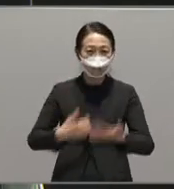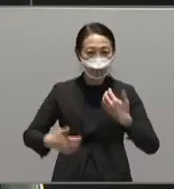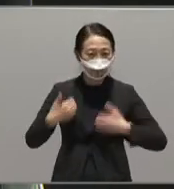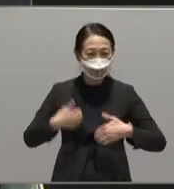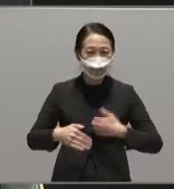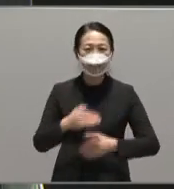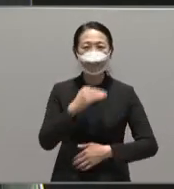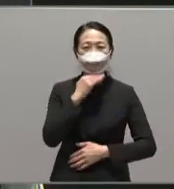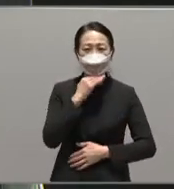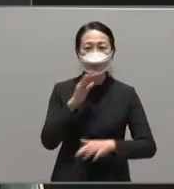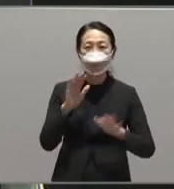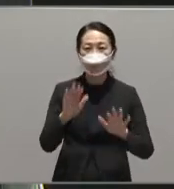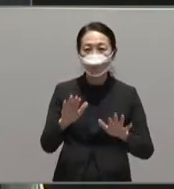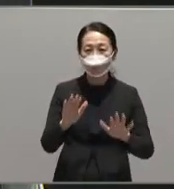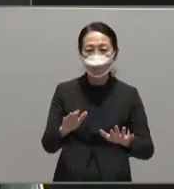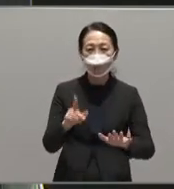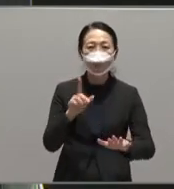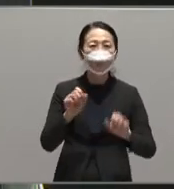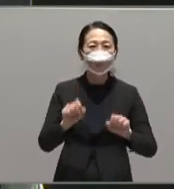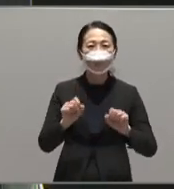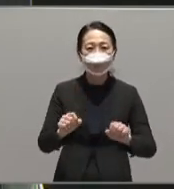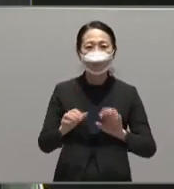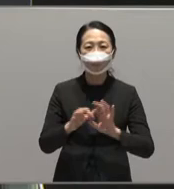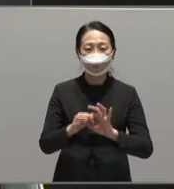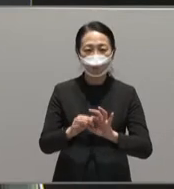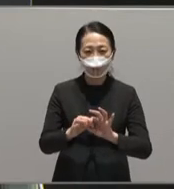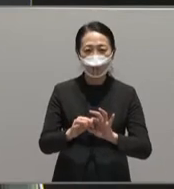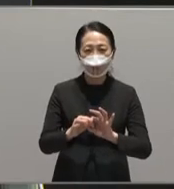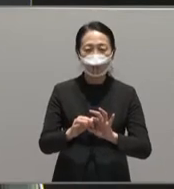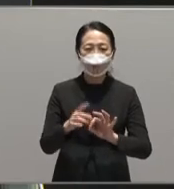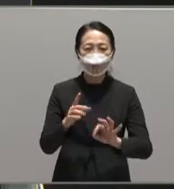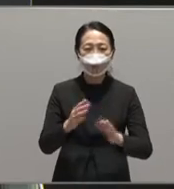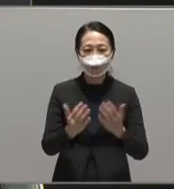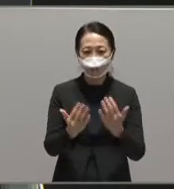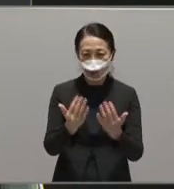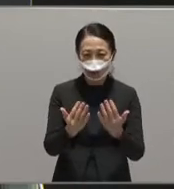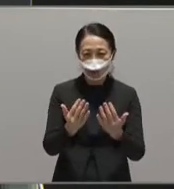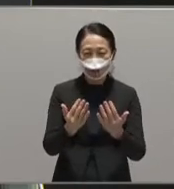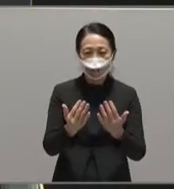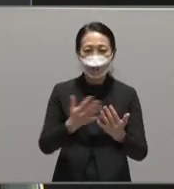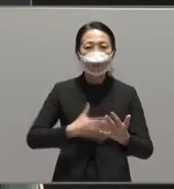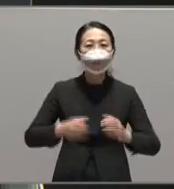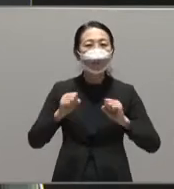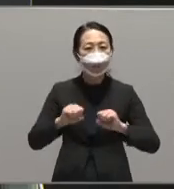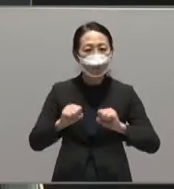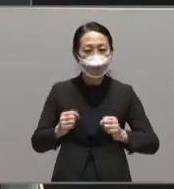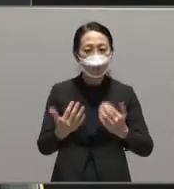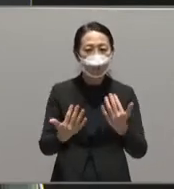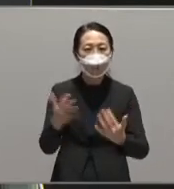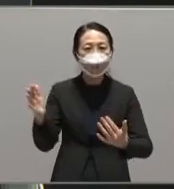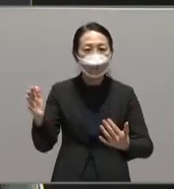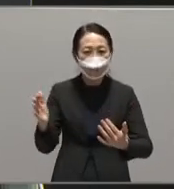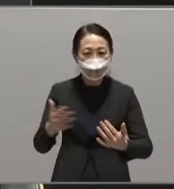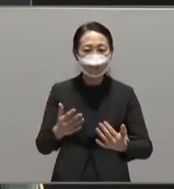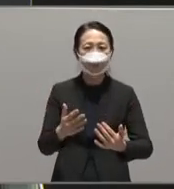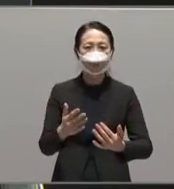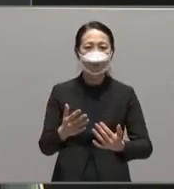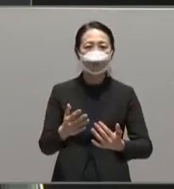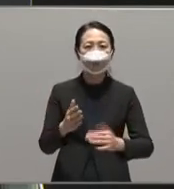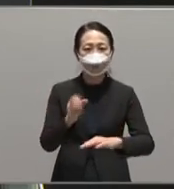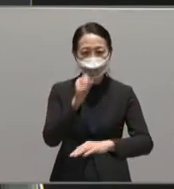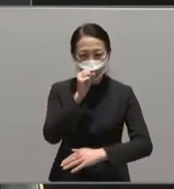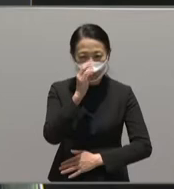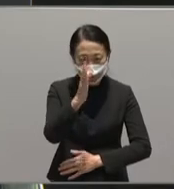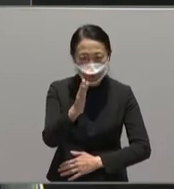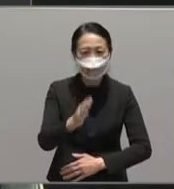And I've been very much looking forward to your presentation, Professor Lee. So this is Forest Medicine in One Health. Health is coming from the forest.